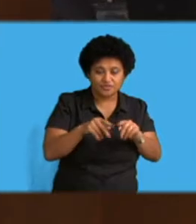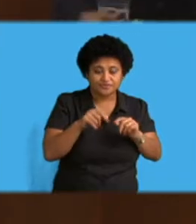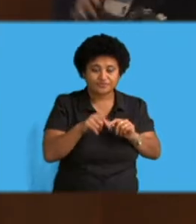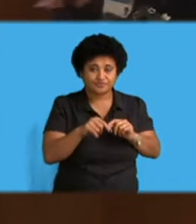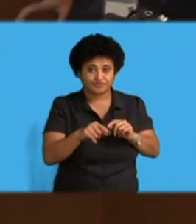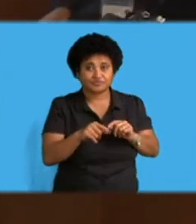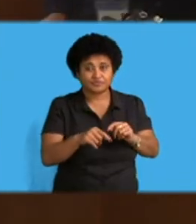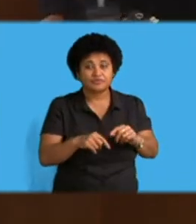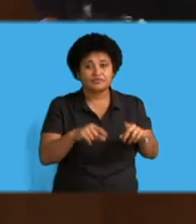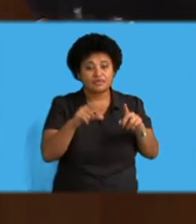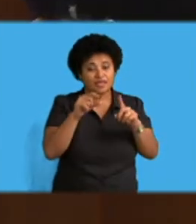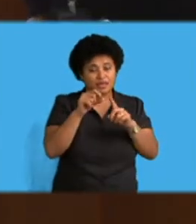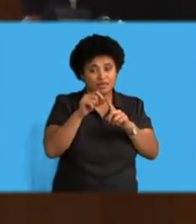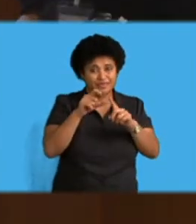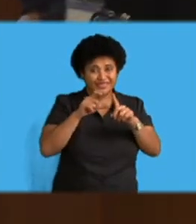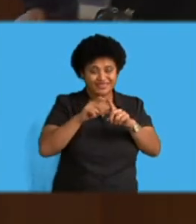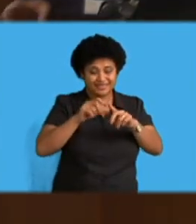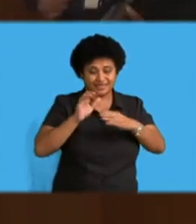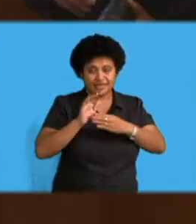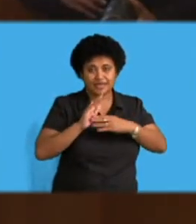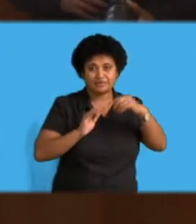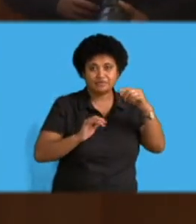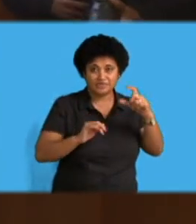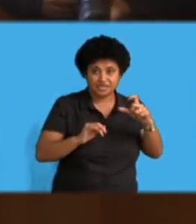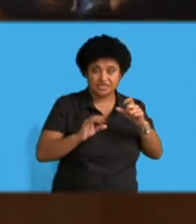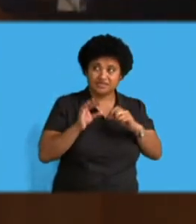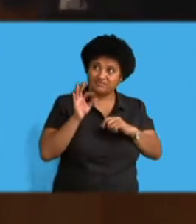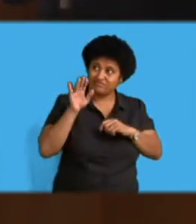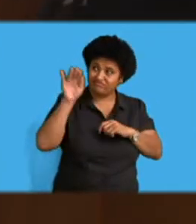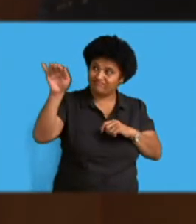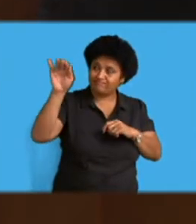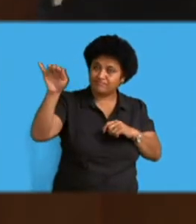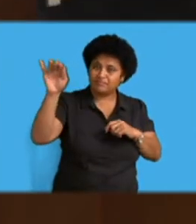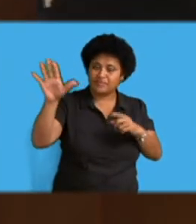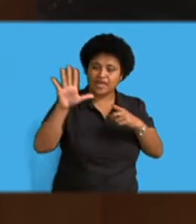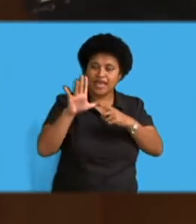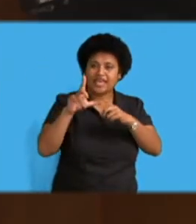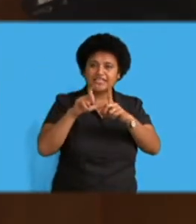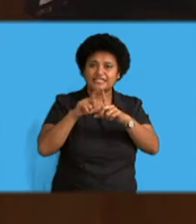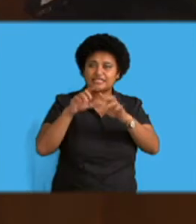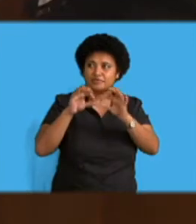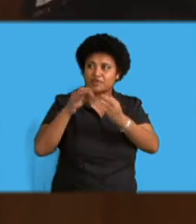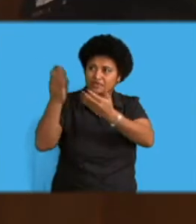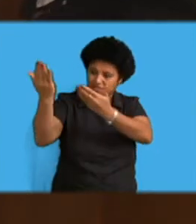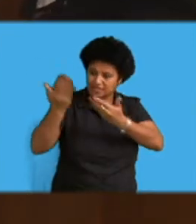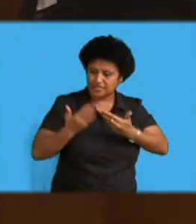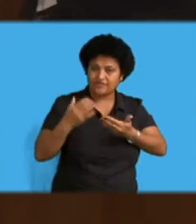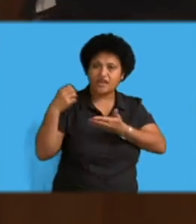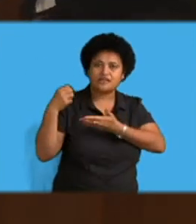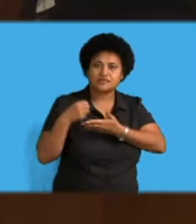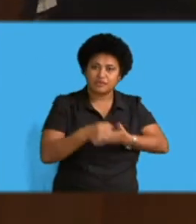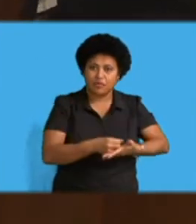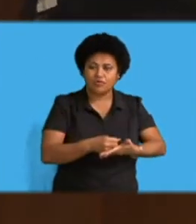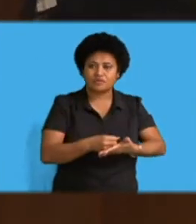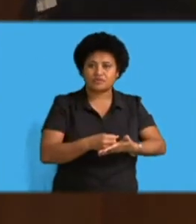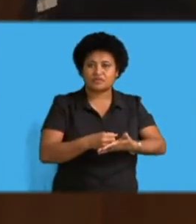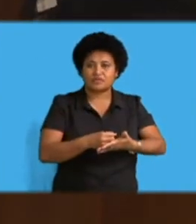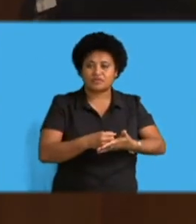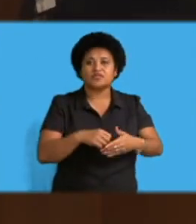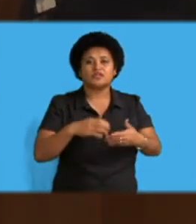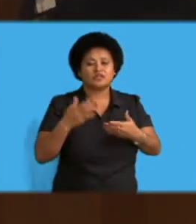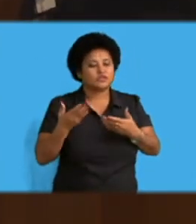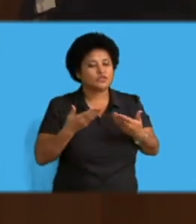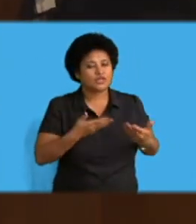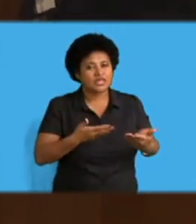the PDMC, Honourable Deputy Speaker, requested if the ADB could provide the necessary support and advice to roll out capital projects